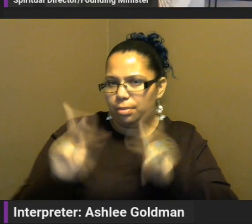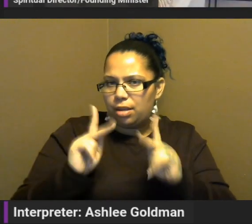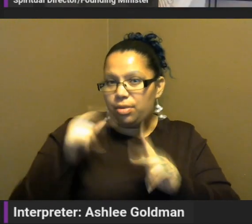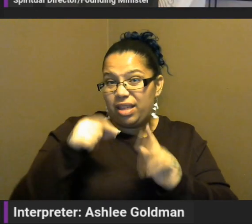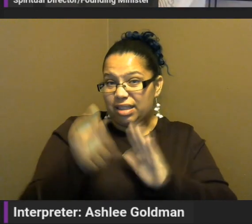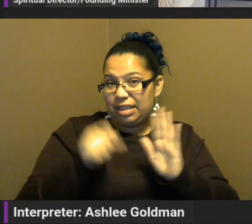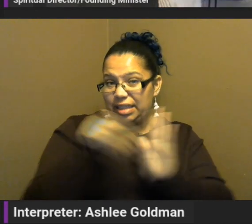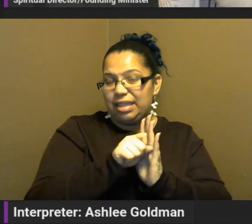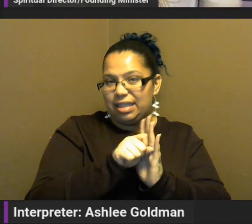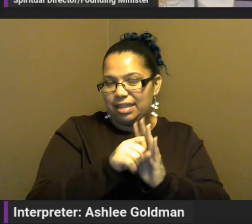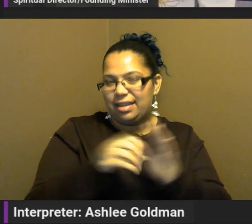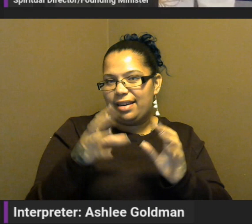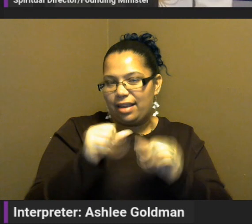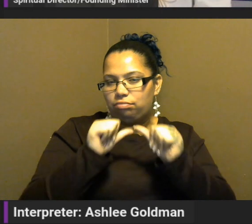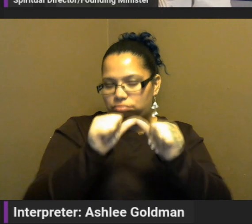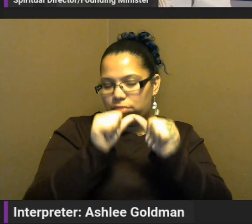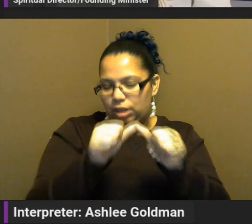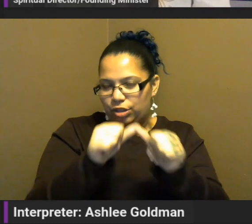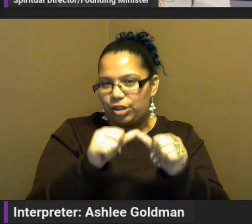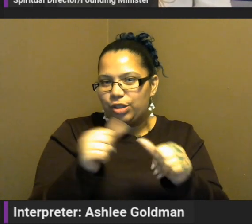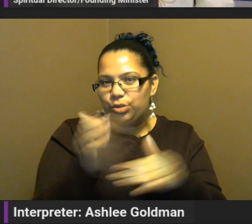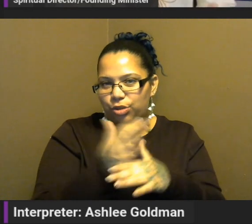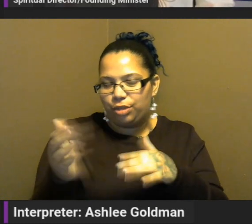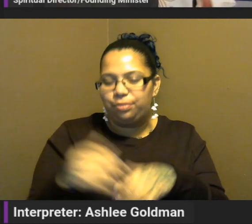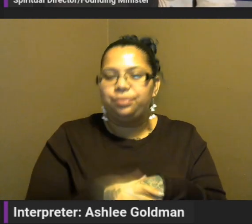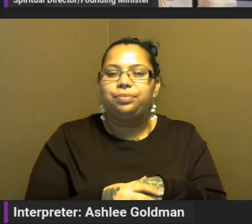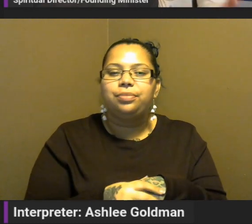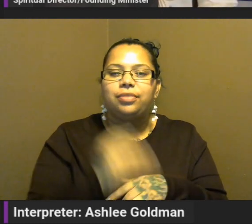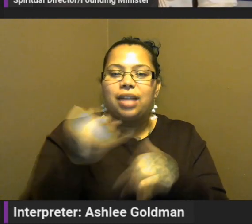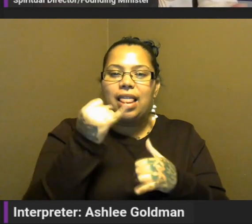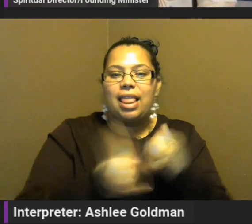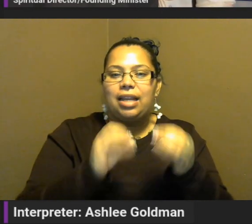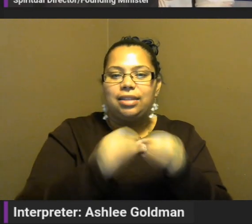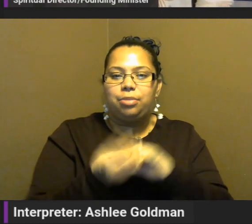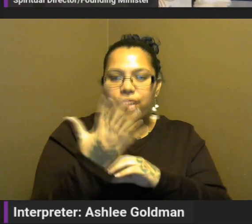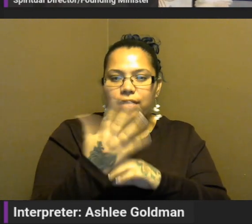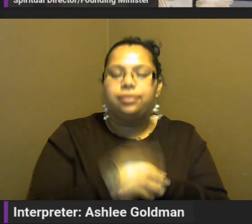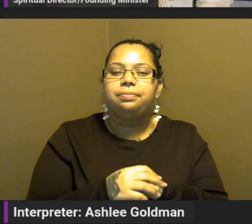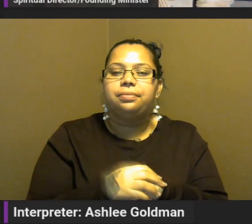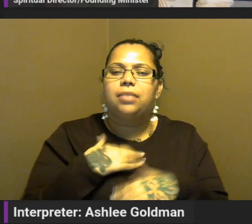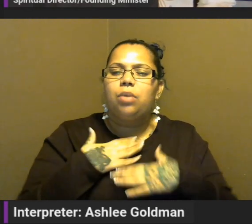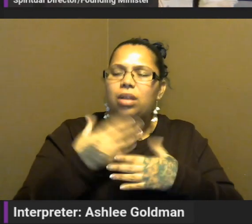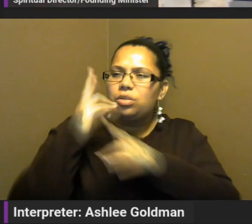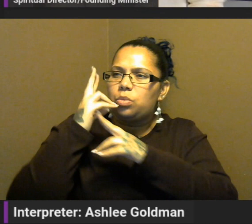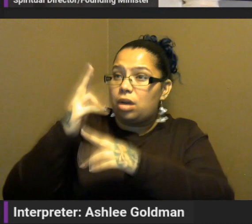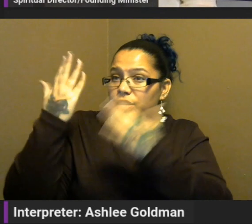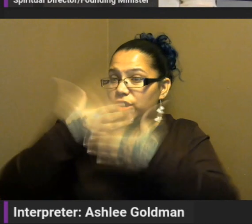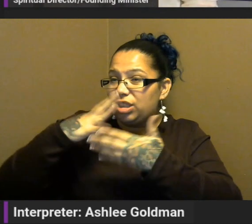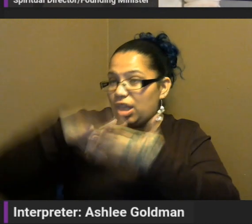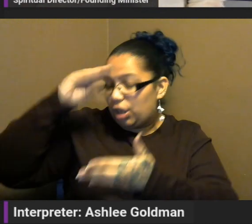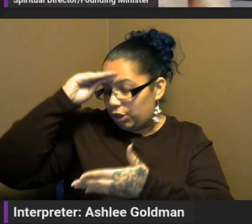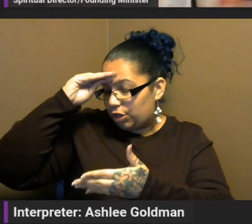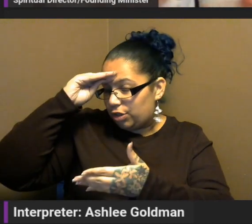beyond? And then lastly, am I willing to honor the darkness and learn from it without